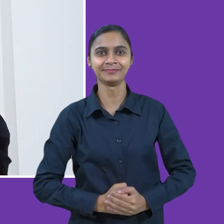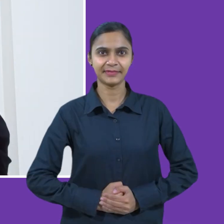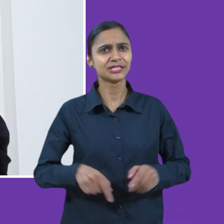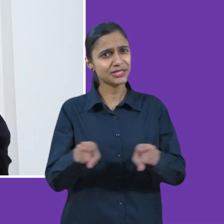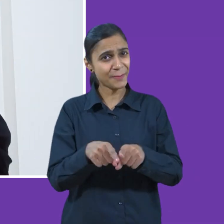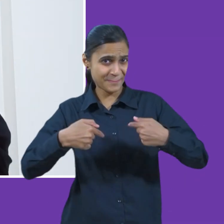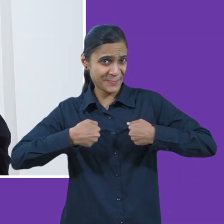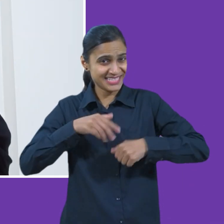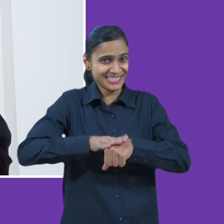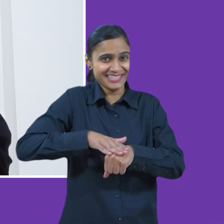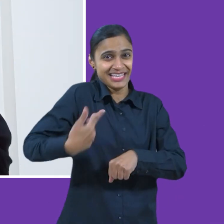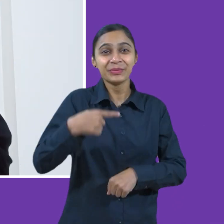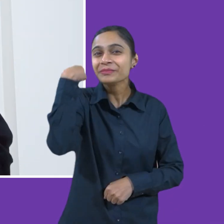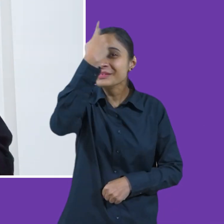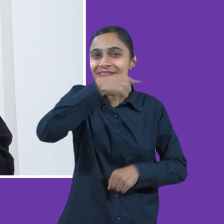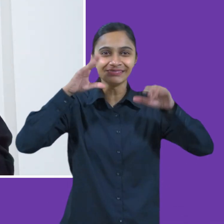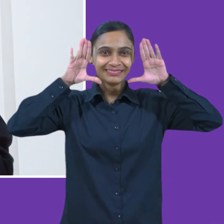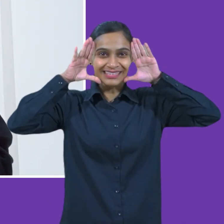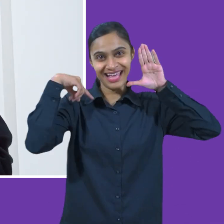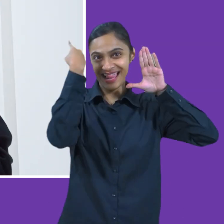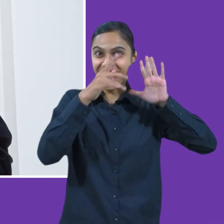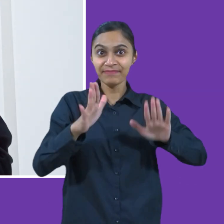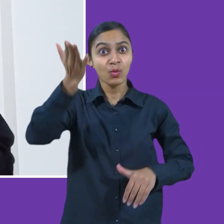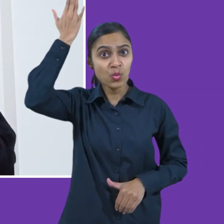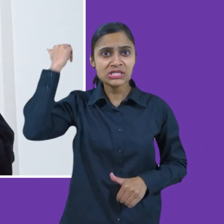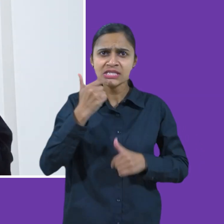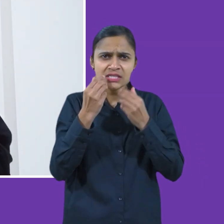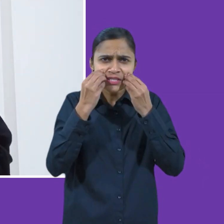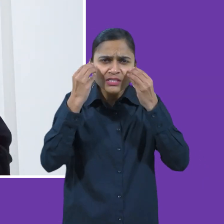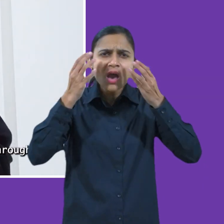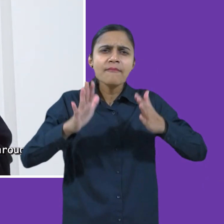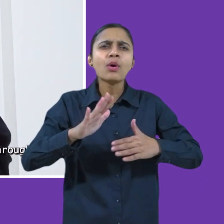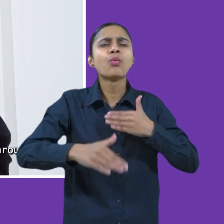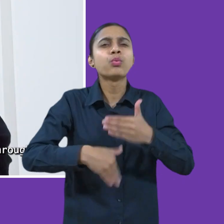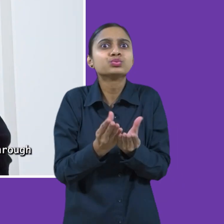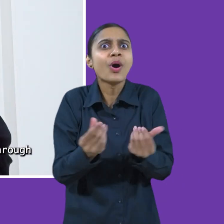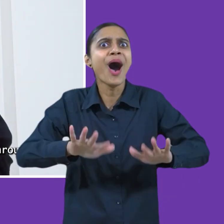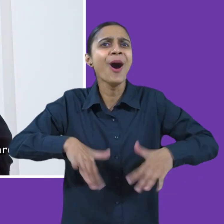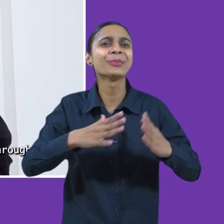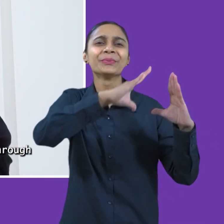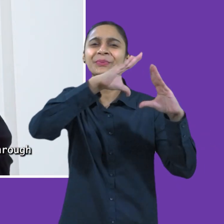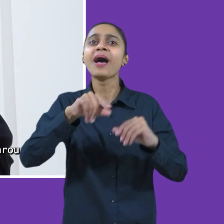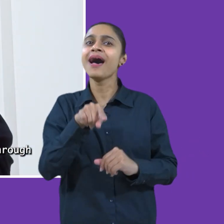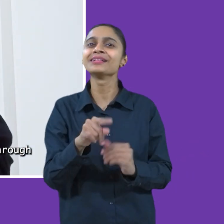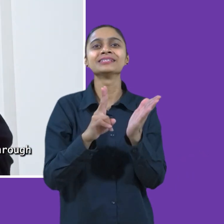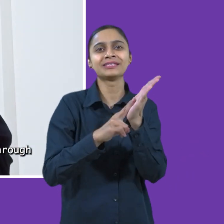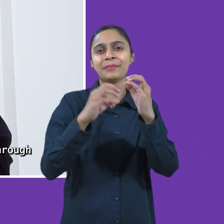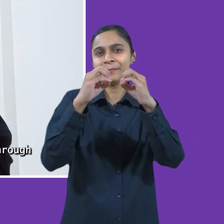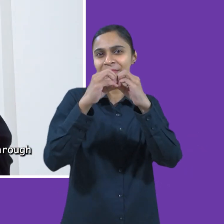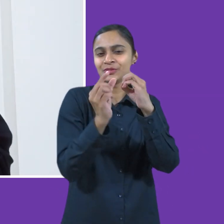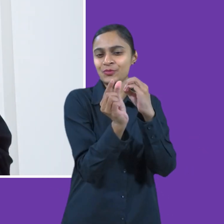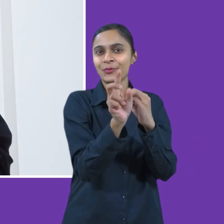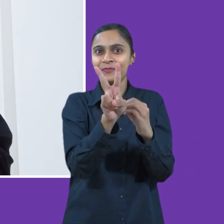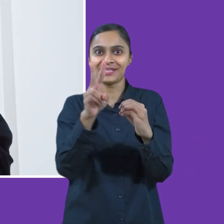see like in my case, I had shared in my other videos also that like all the patches on my face, it got cured through